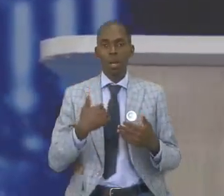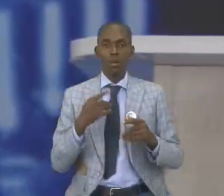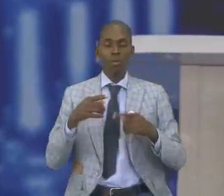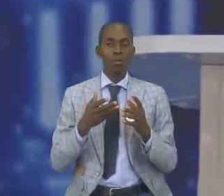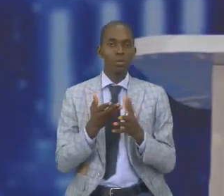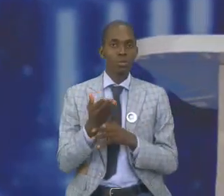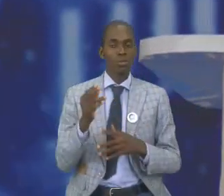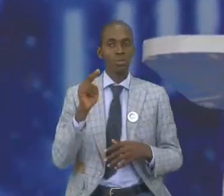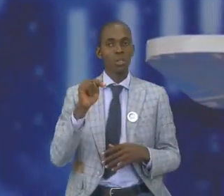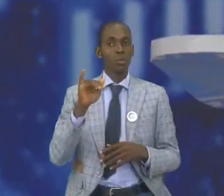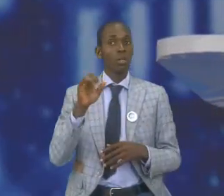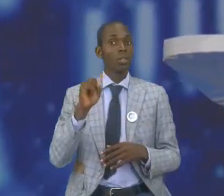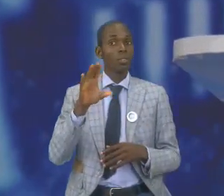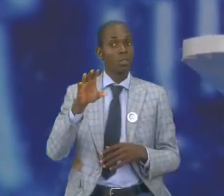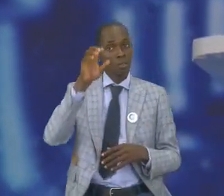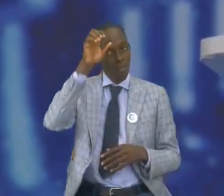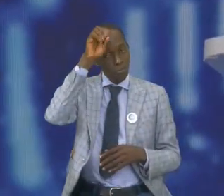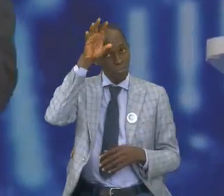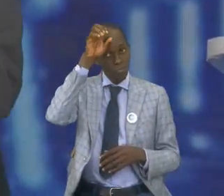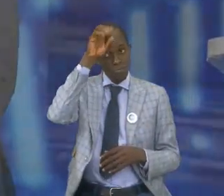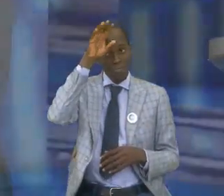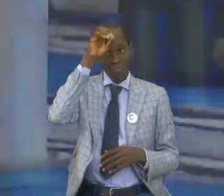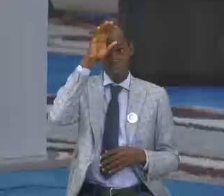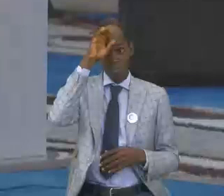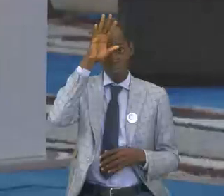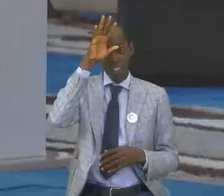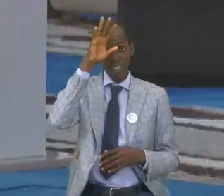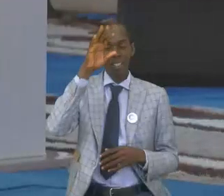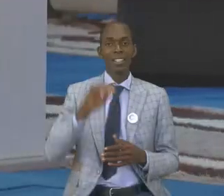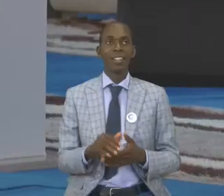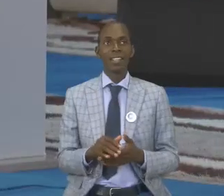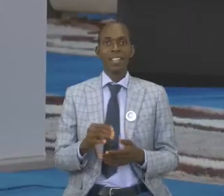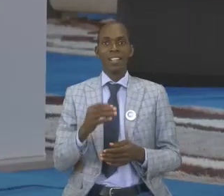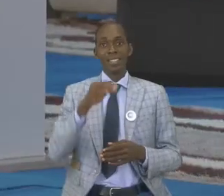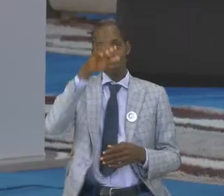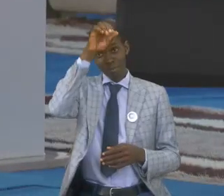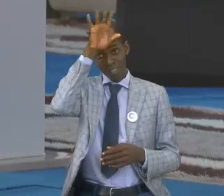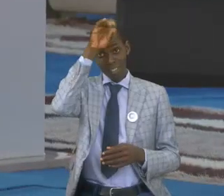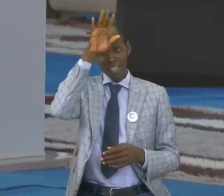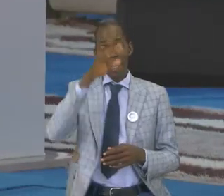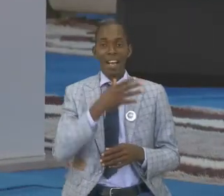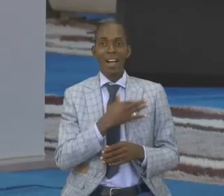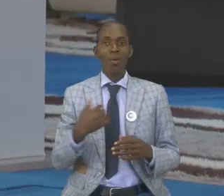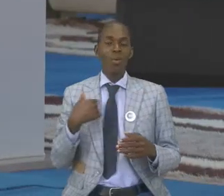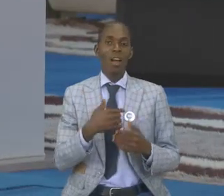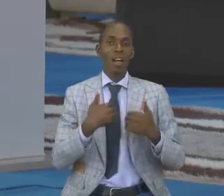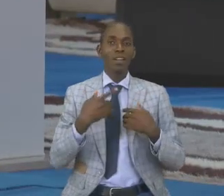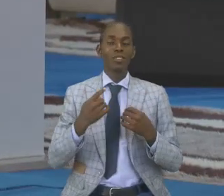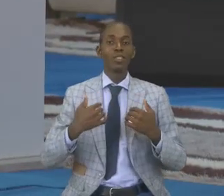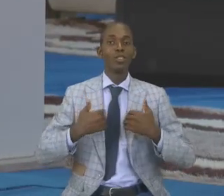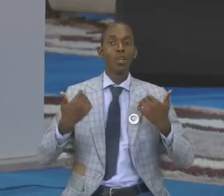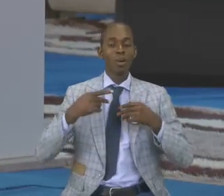youth corpus, they are. And we have those who are young professionals, and you are there in